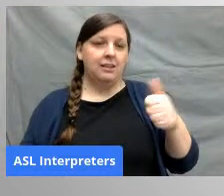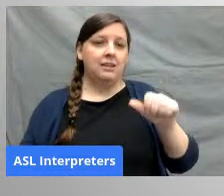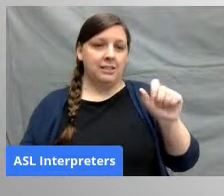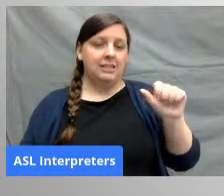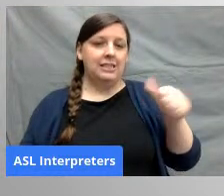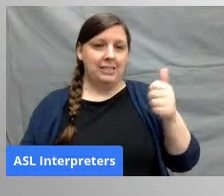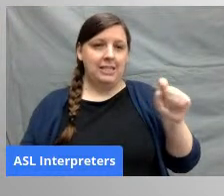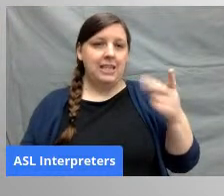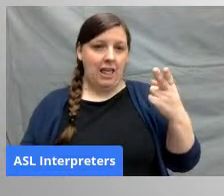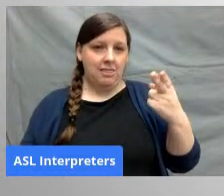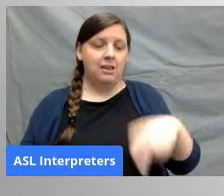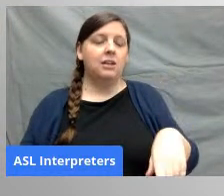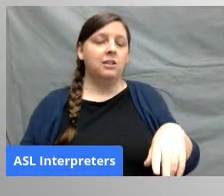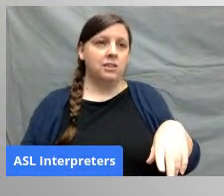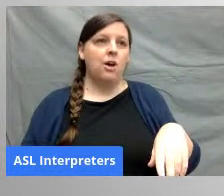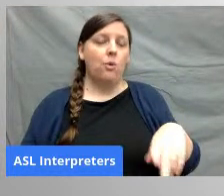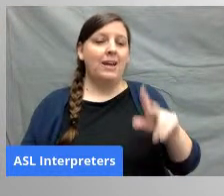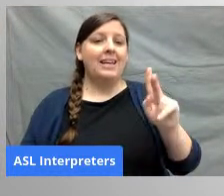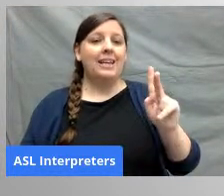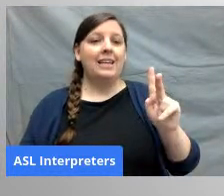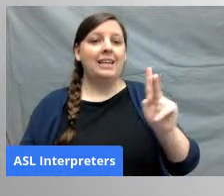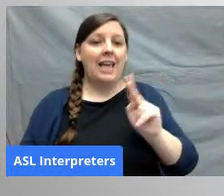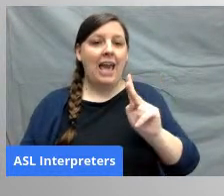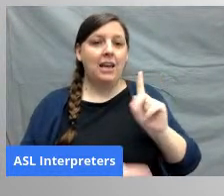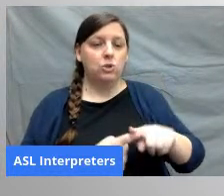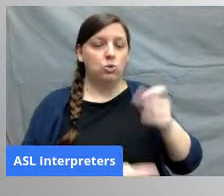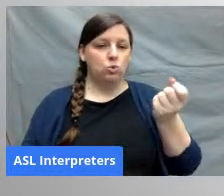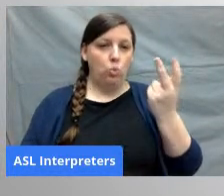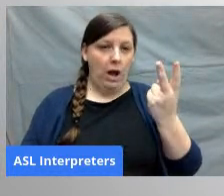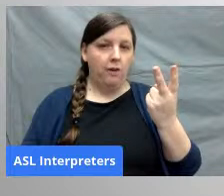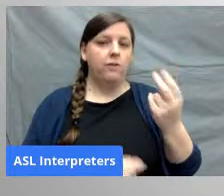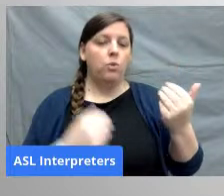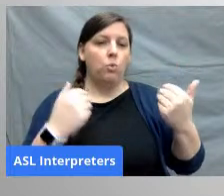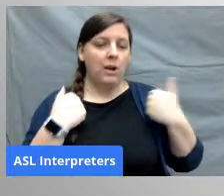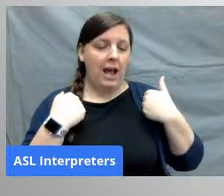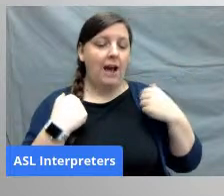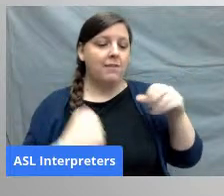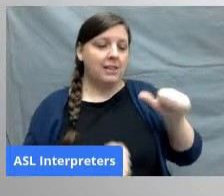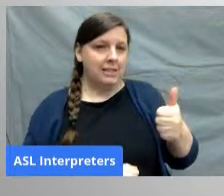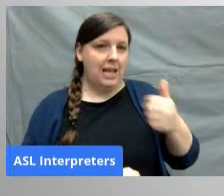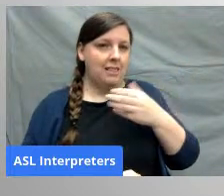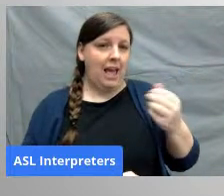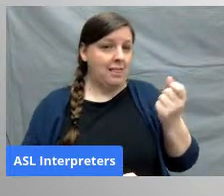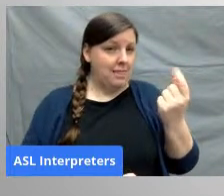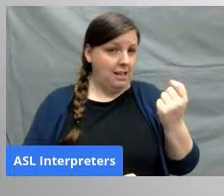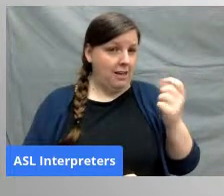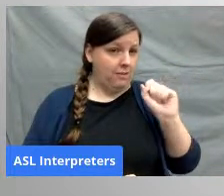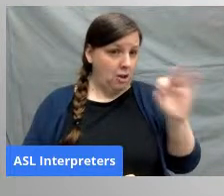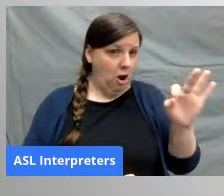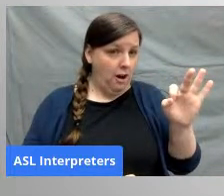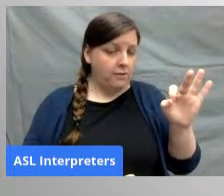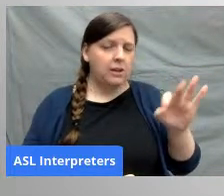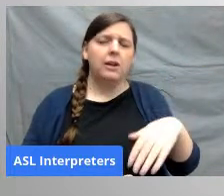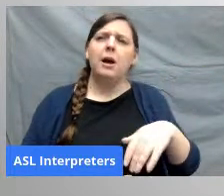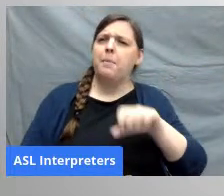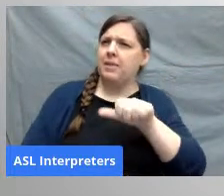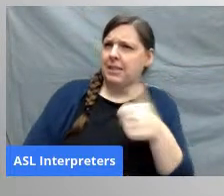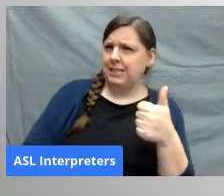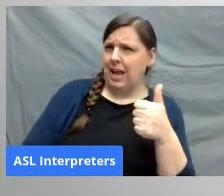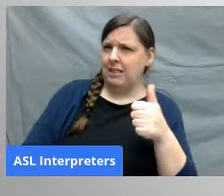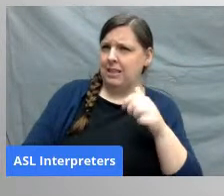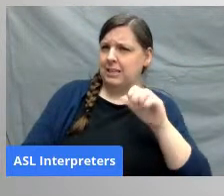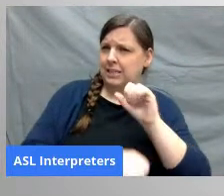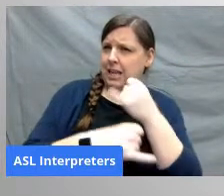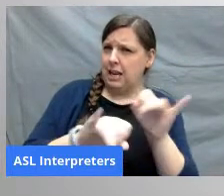get the 10th and the 11th off. But the 10th is asynchronous. The 9th is asynchronous. The 10th is the